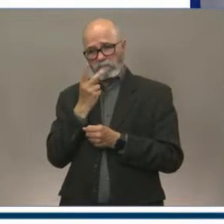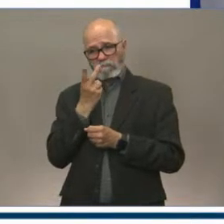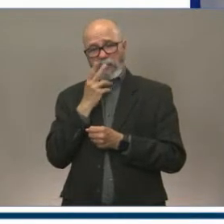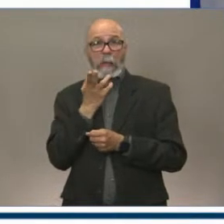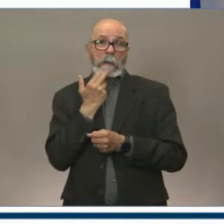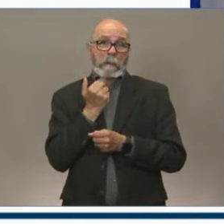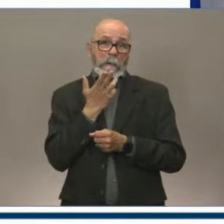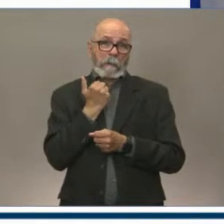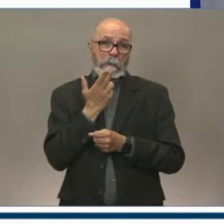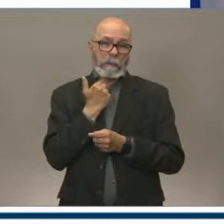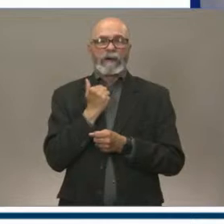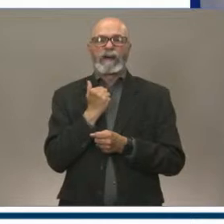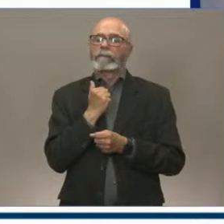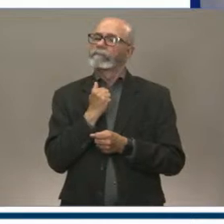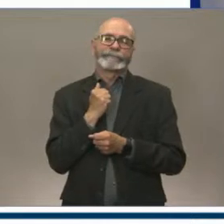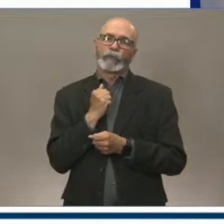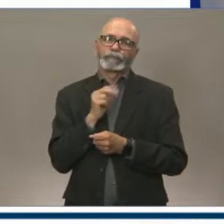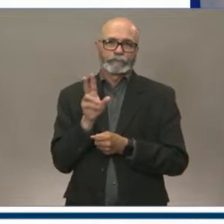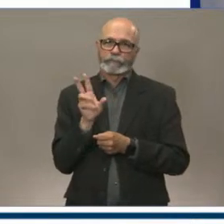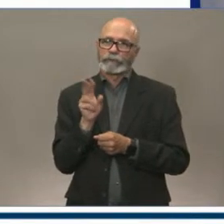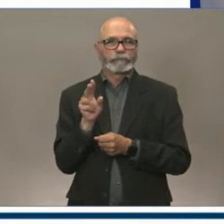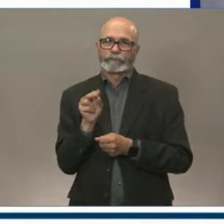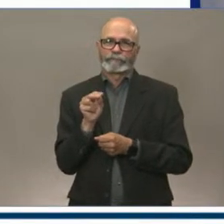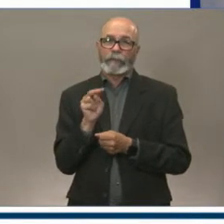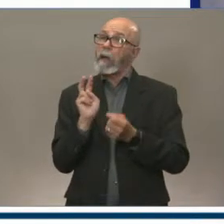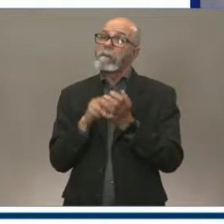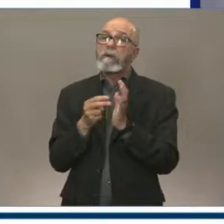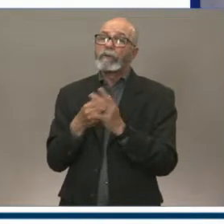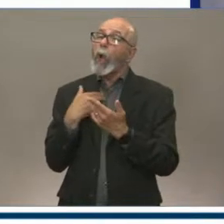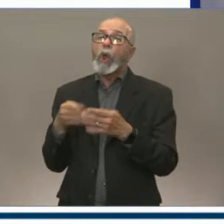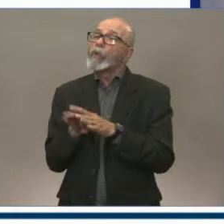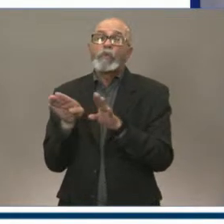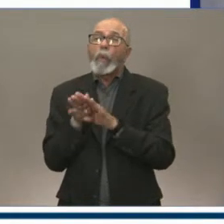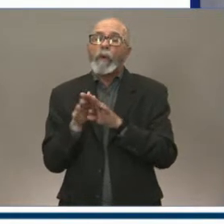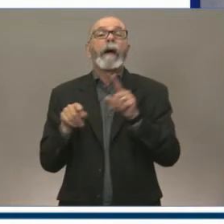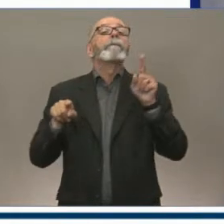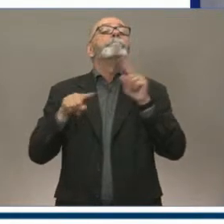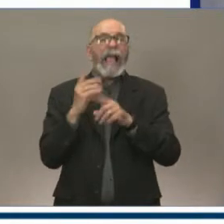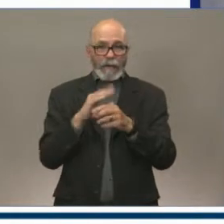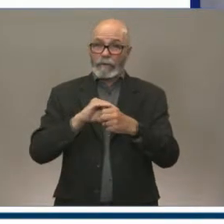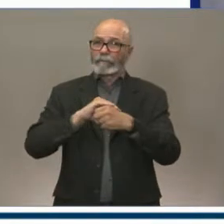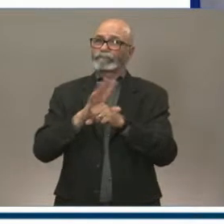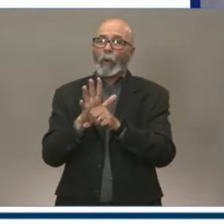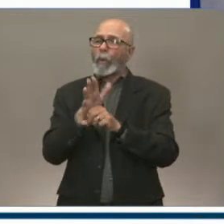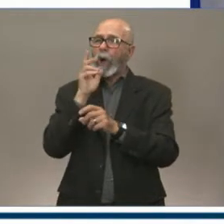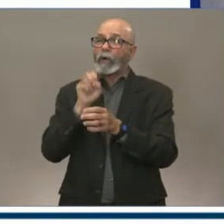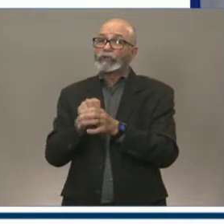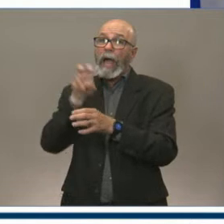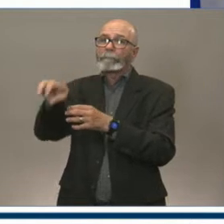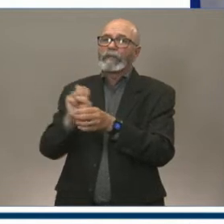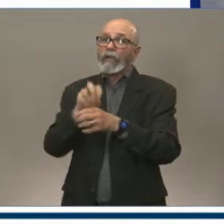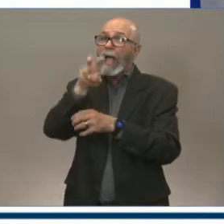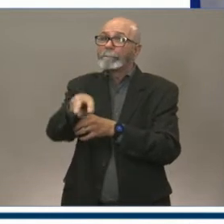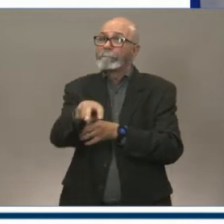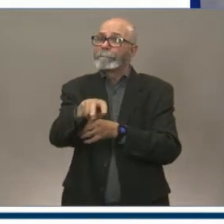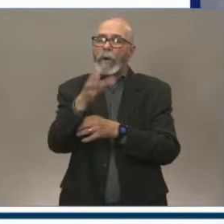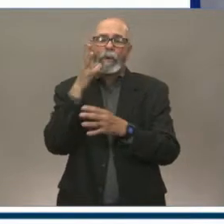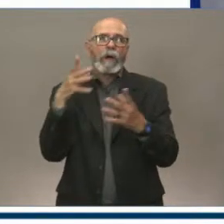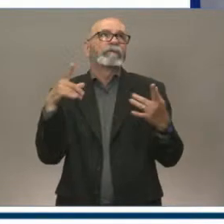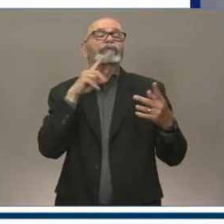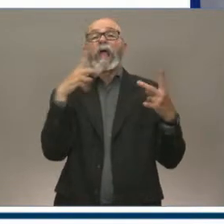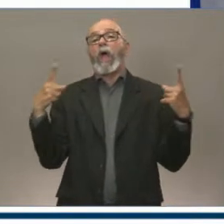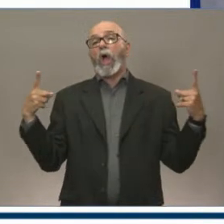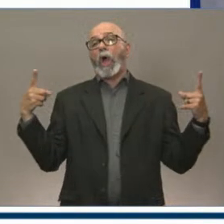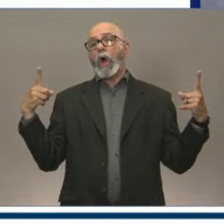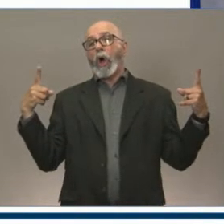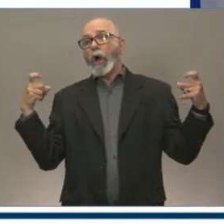your Premier is that without these measures, COVID can seep in quickly. And the variants have complicated matters. They are more aggressive,